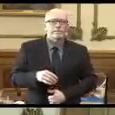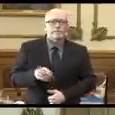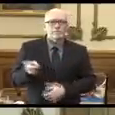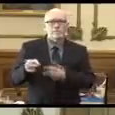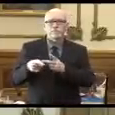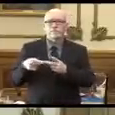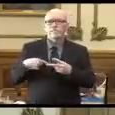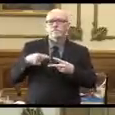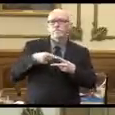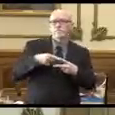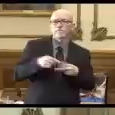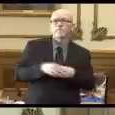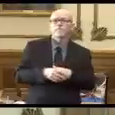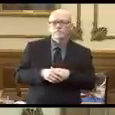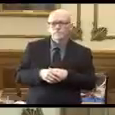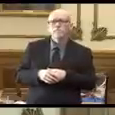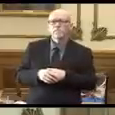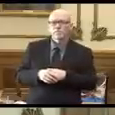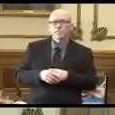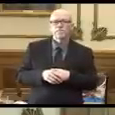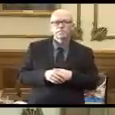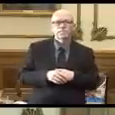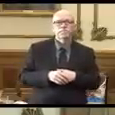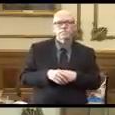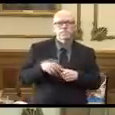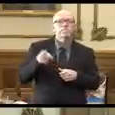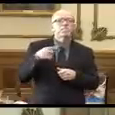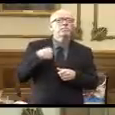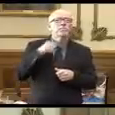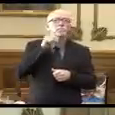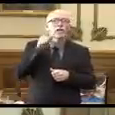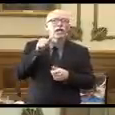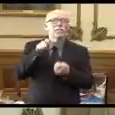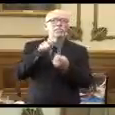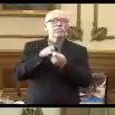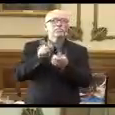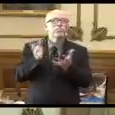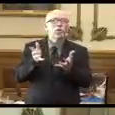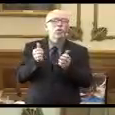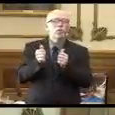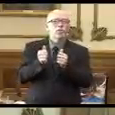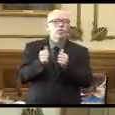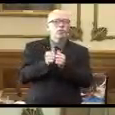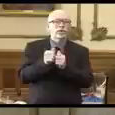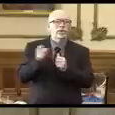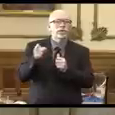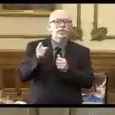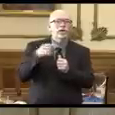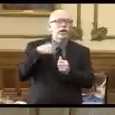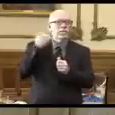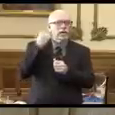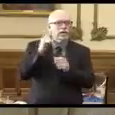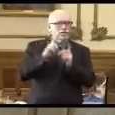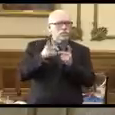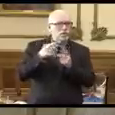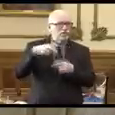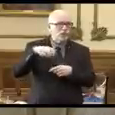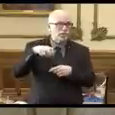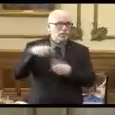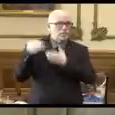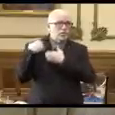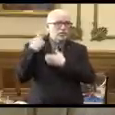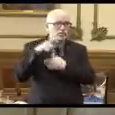one? I'll take the first. So I have not specifically spoken to, I imagine it's Department of